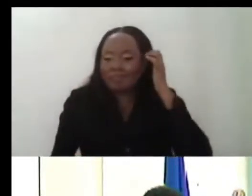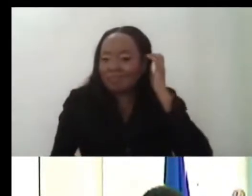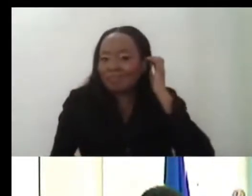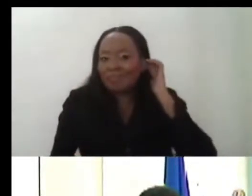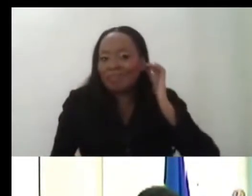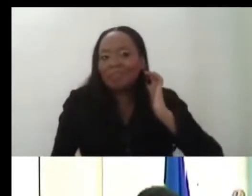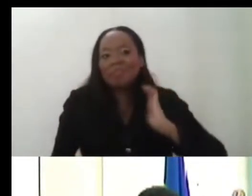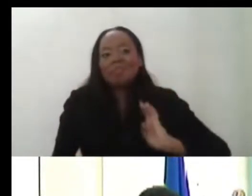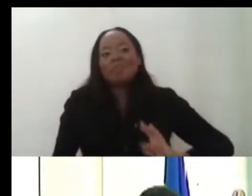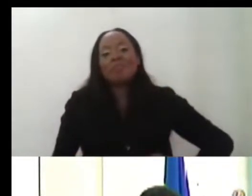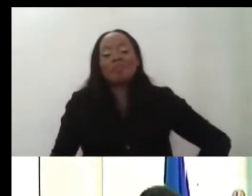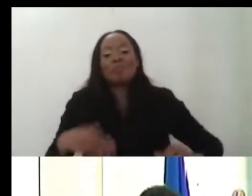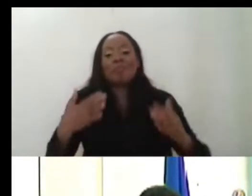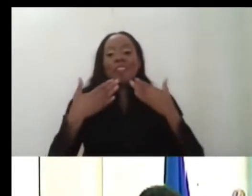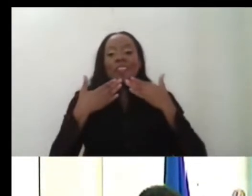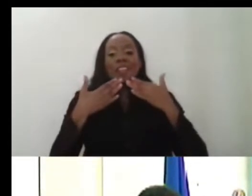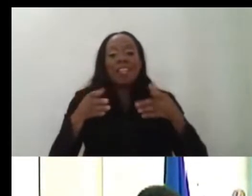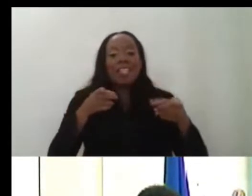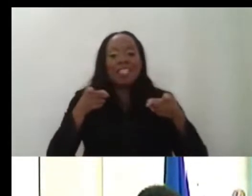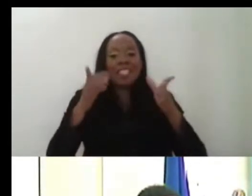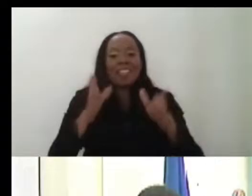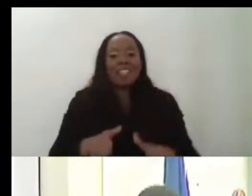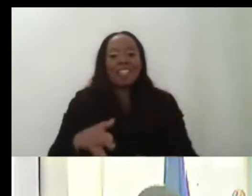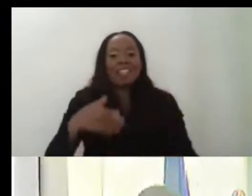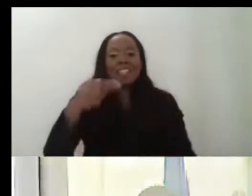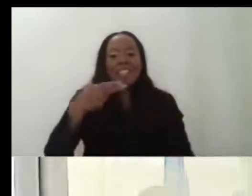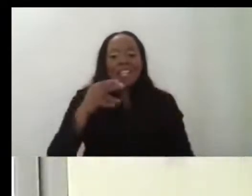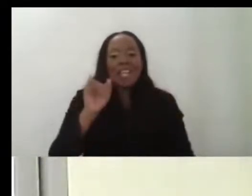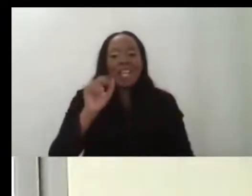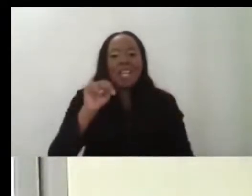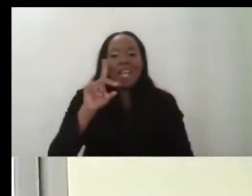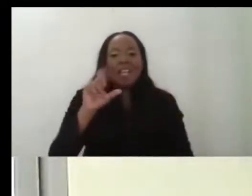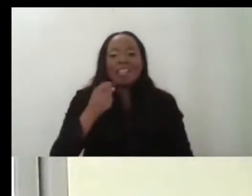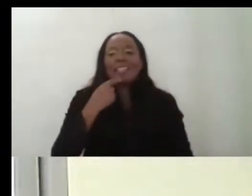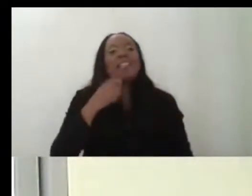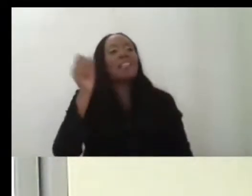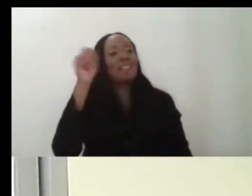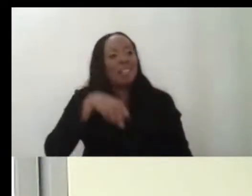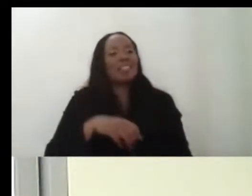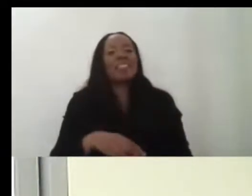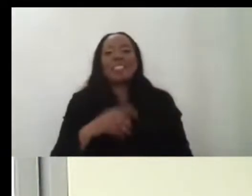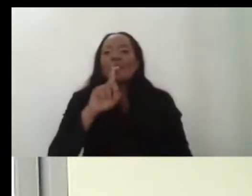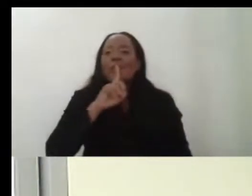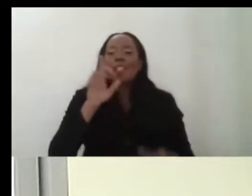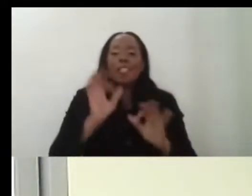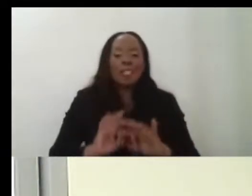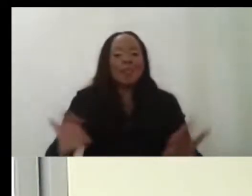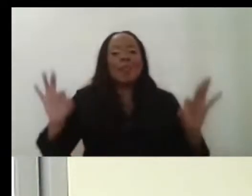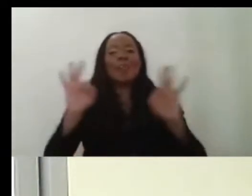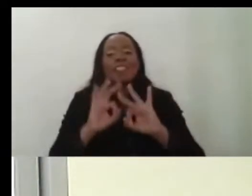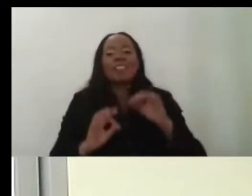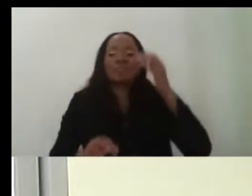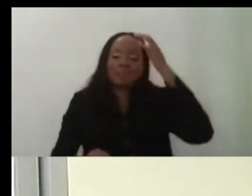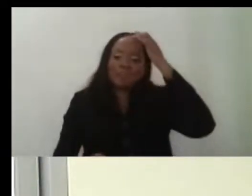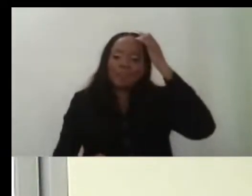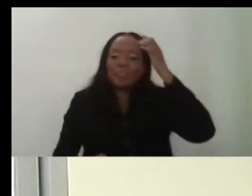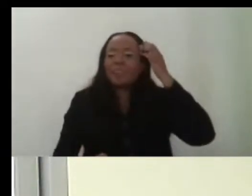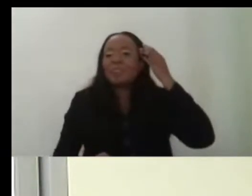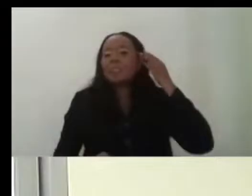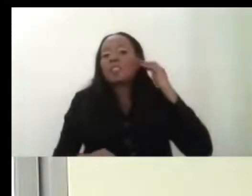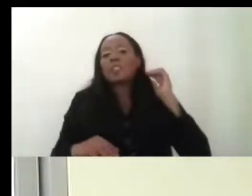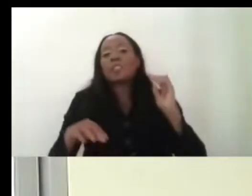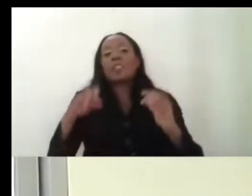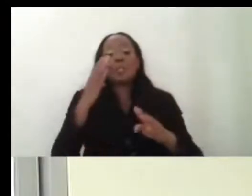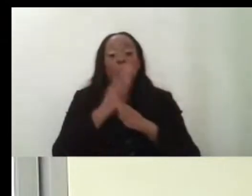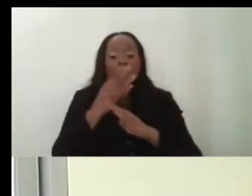We thank Director Hines for agreeing and also saying, yes, this is something that is necessary, because the bus is not only beautifully